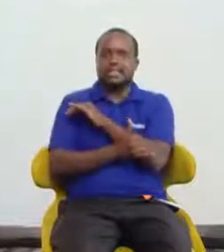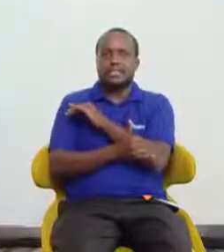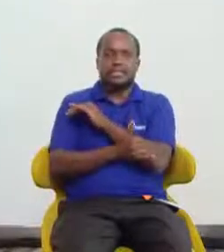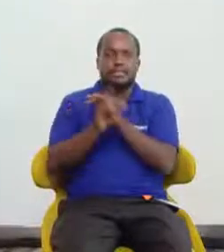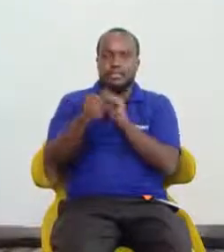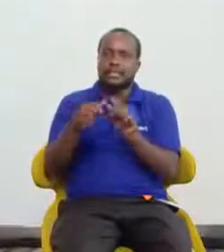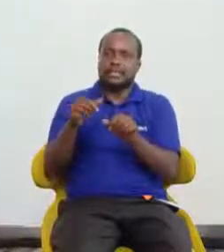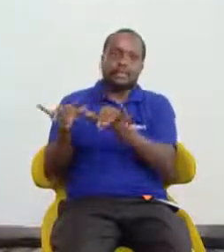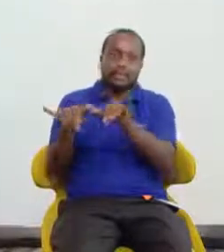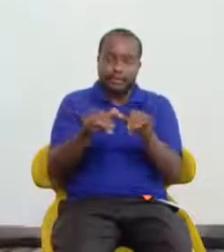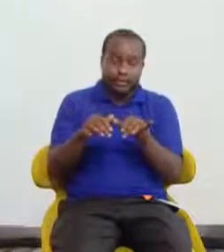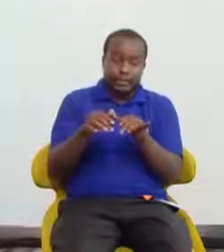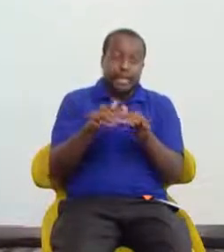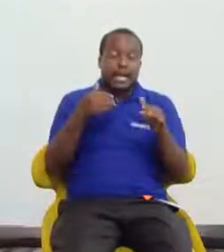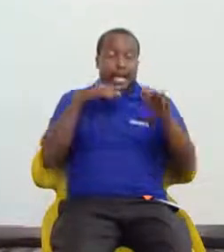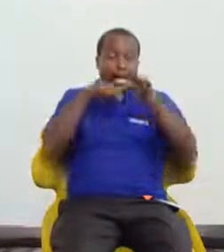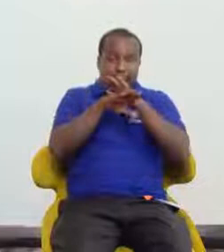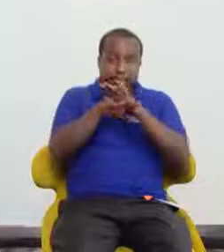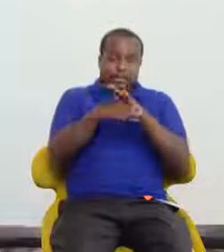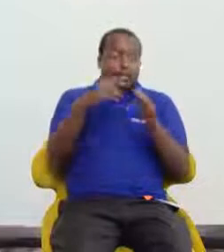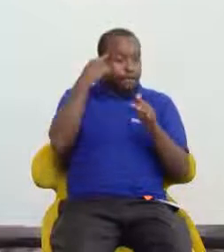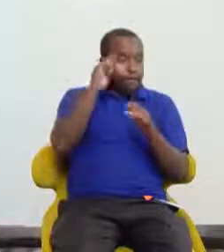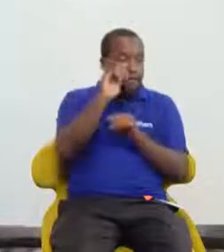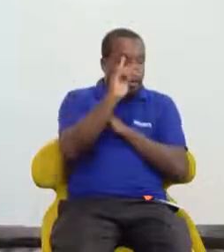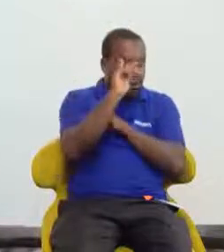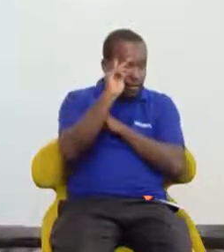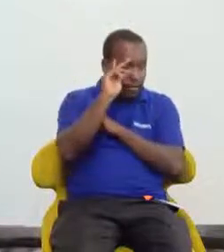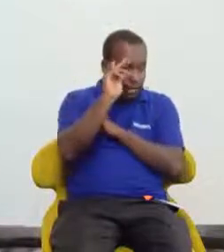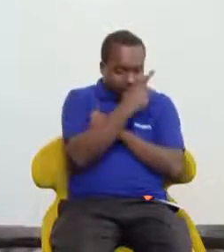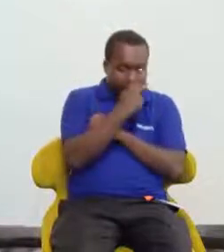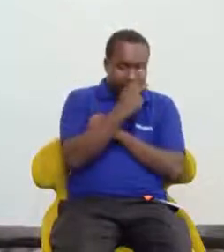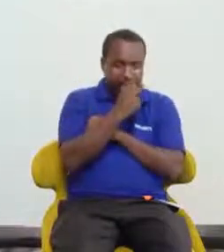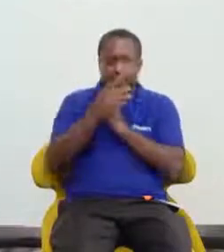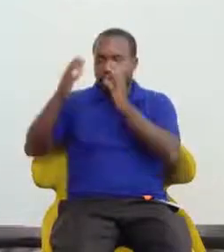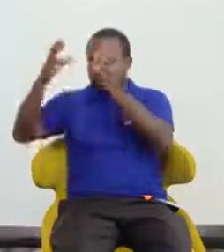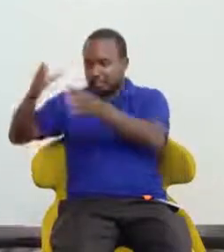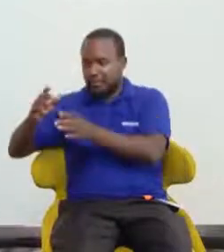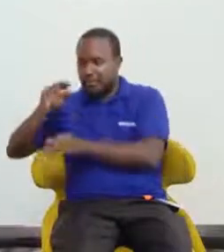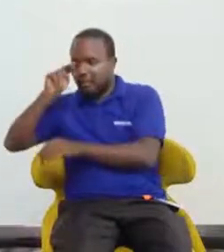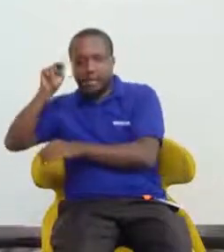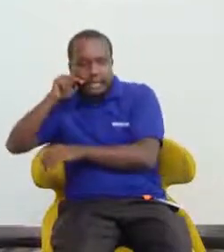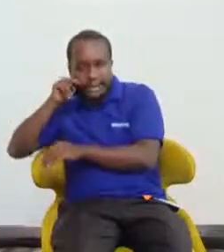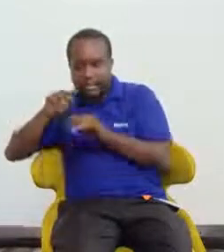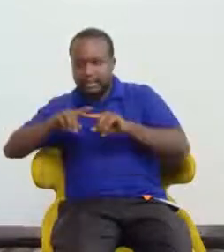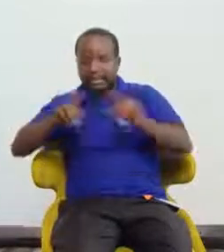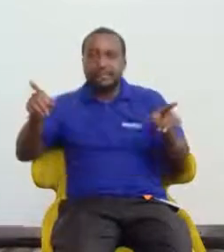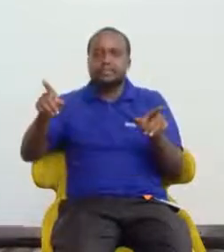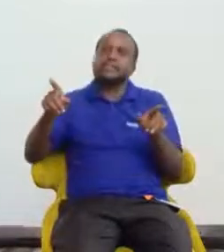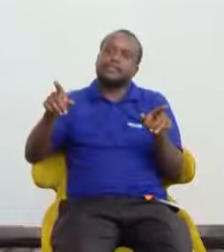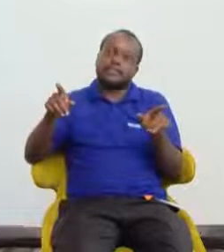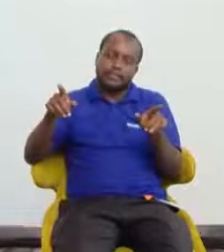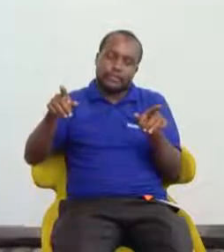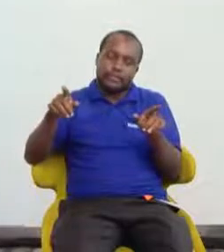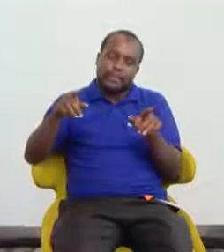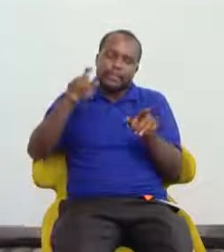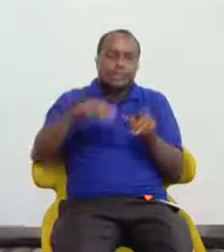guidelines for Kenya, we are going to have inclusive guidelines for Kenya. It has to be what works here. And